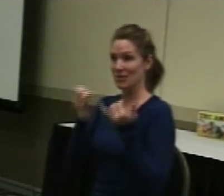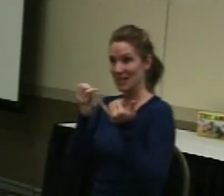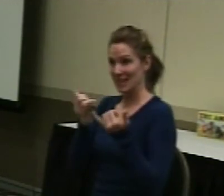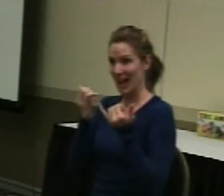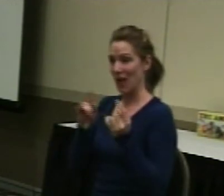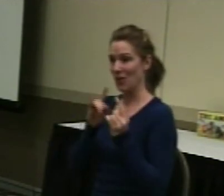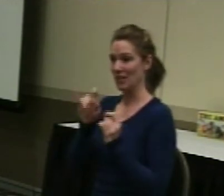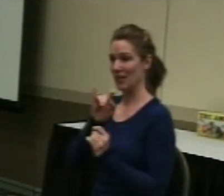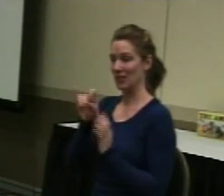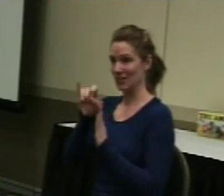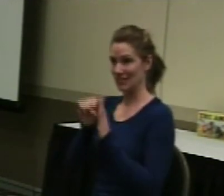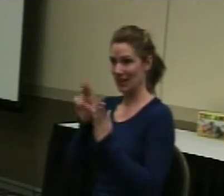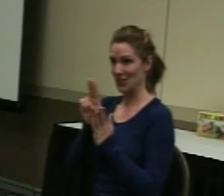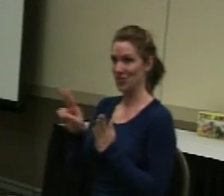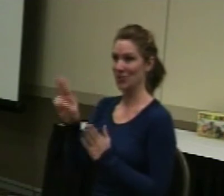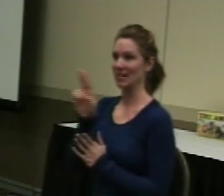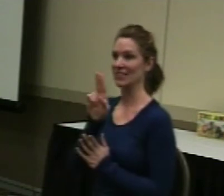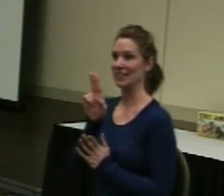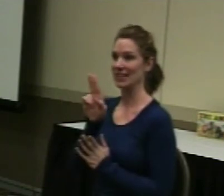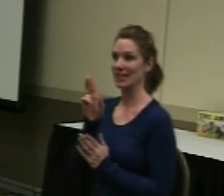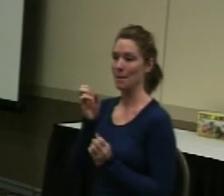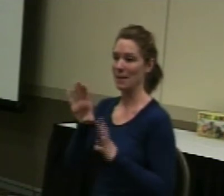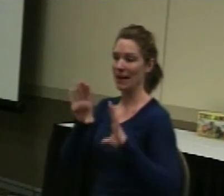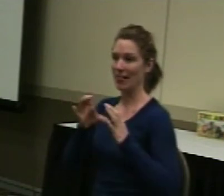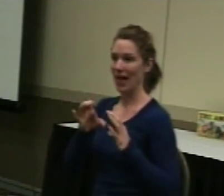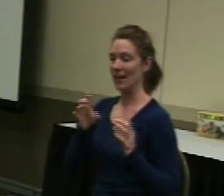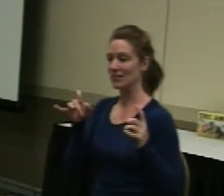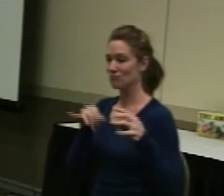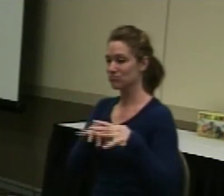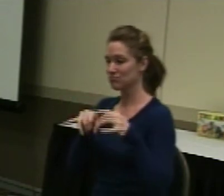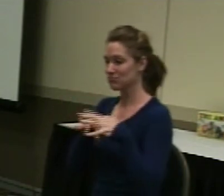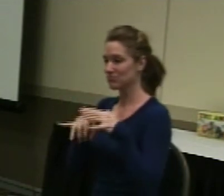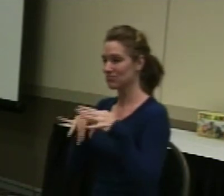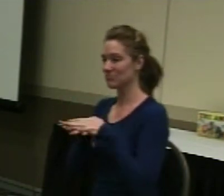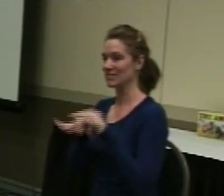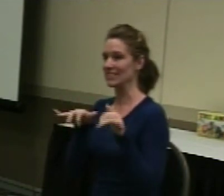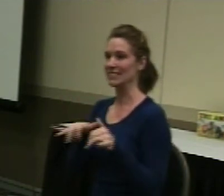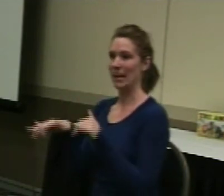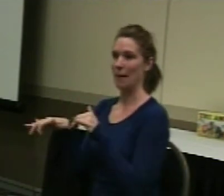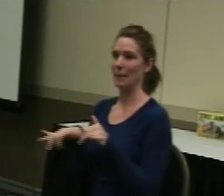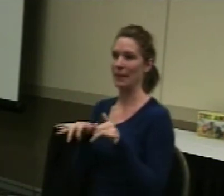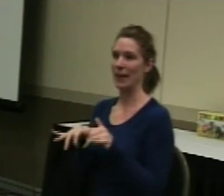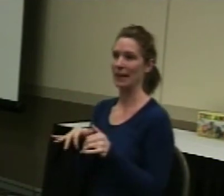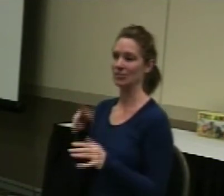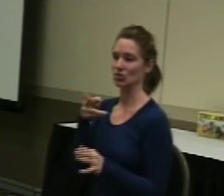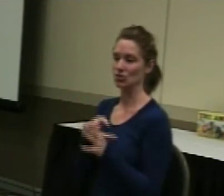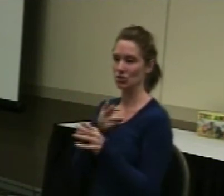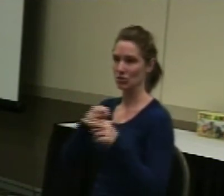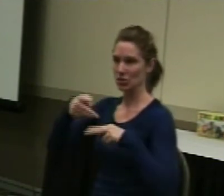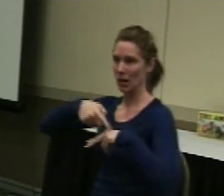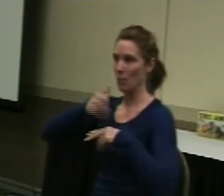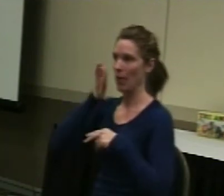running around through many classes and doing the exact same thing, and we'll be joining you in a very short time.